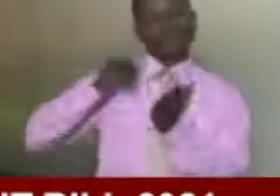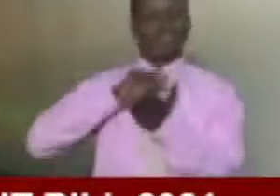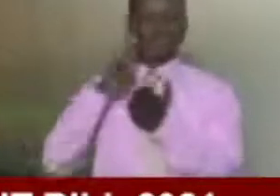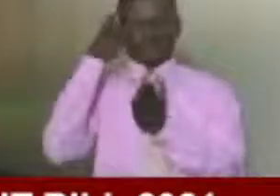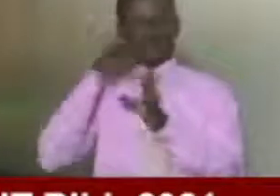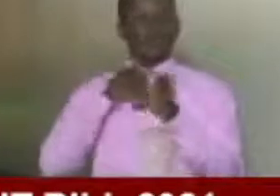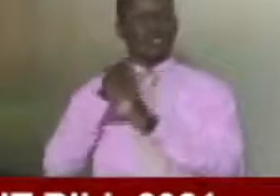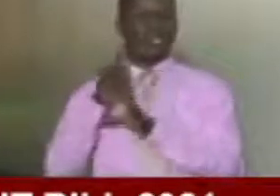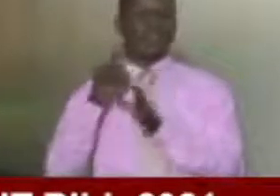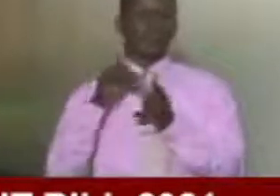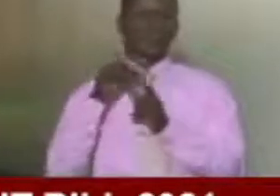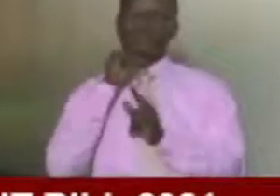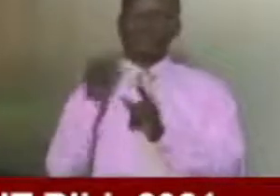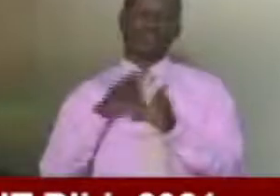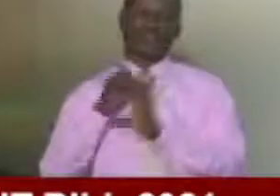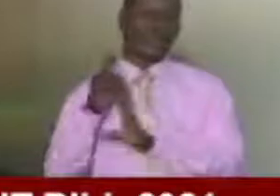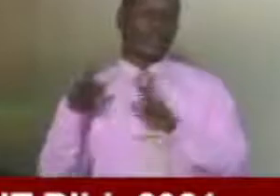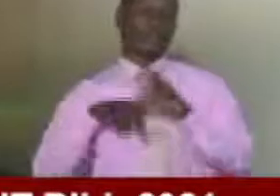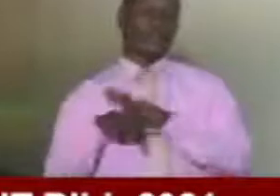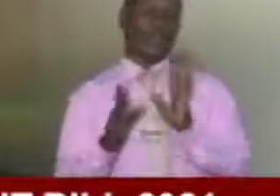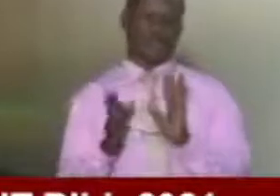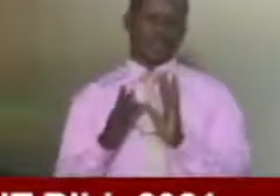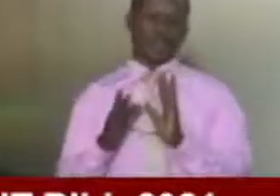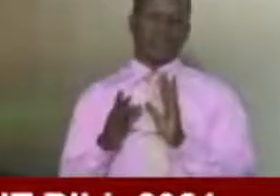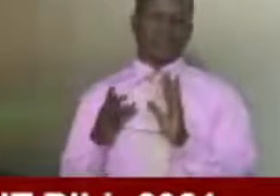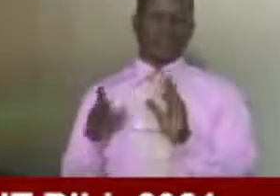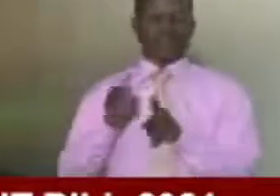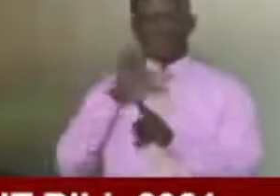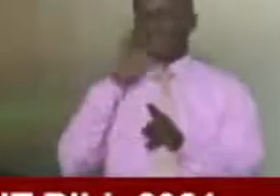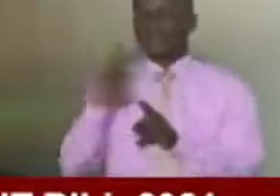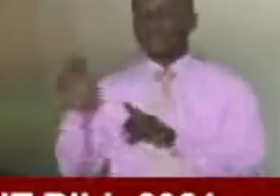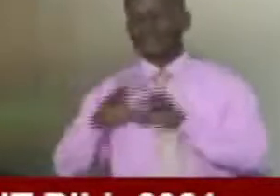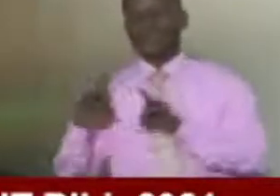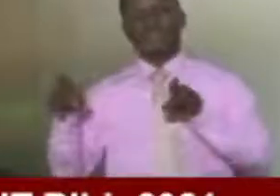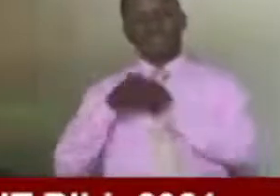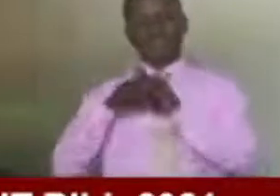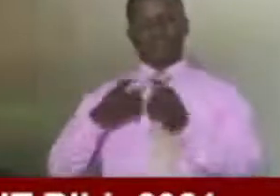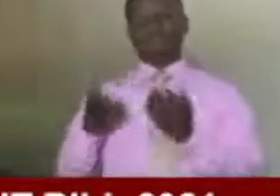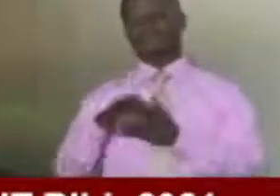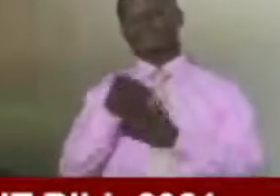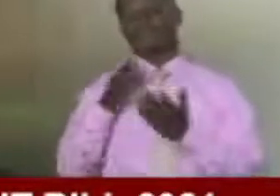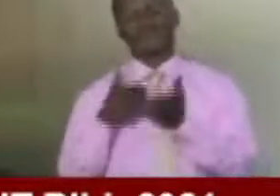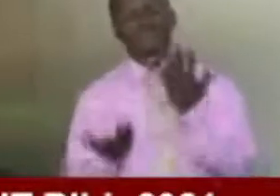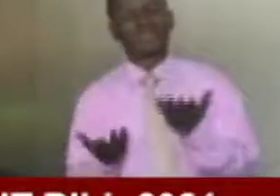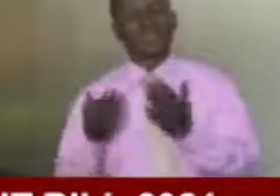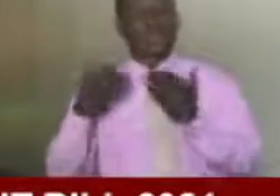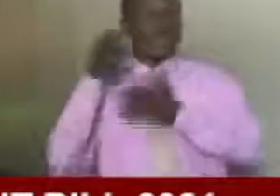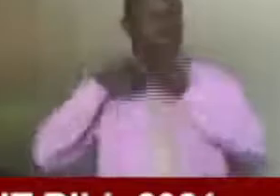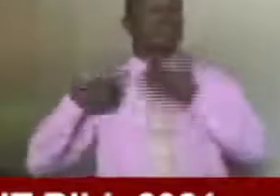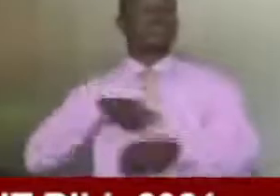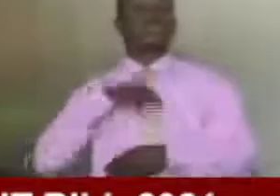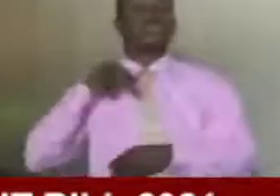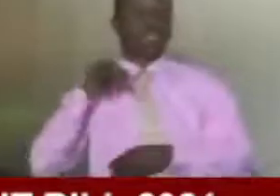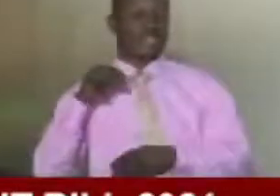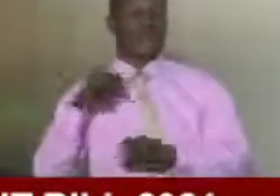indirect primaries. You know, so they will do the same thing and they will manipulate it. So what we need, we already